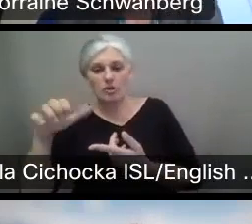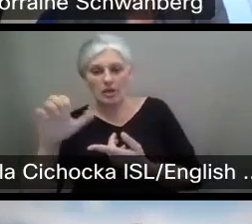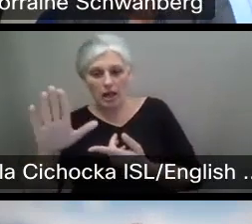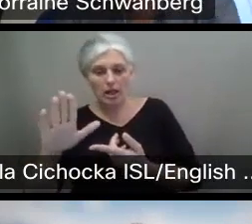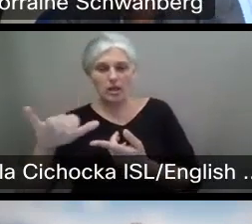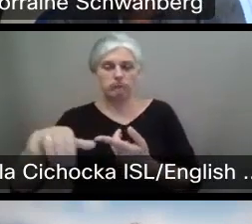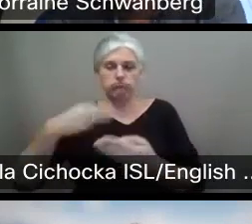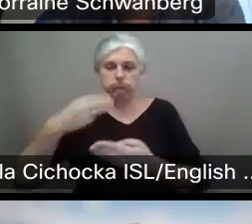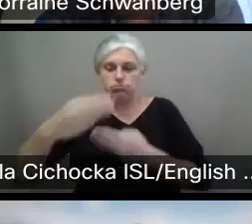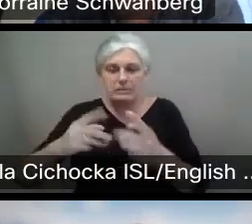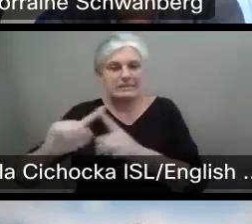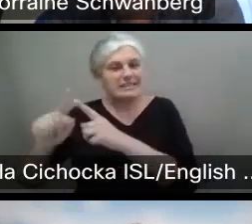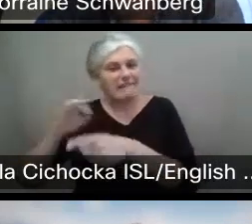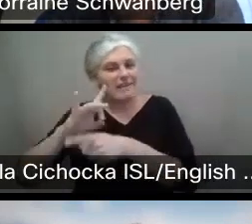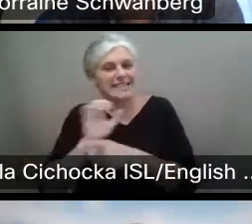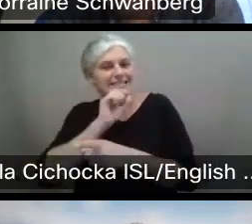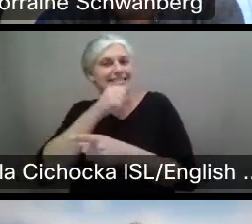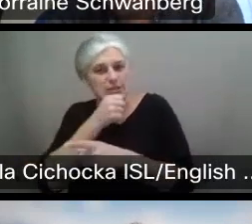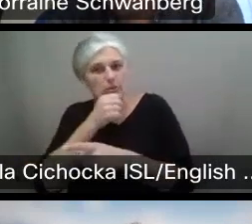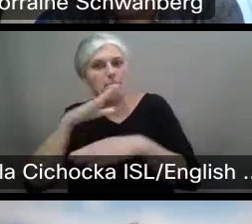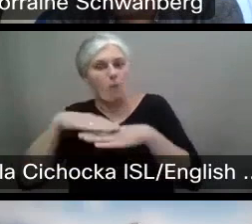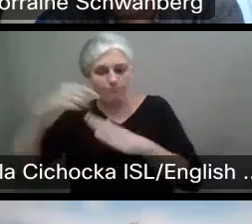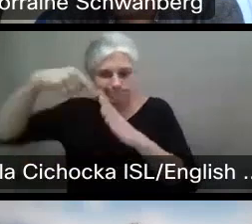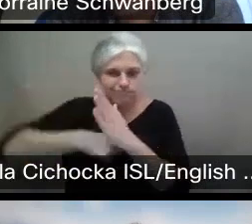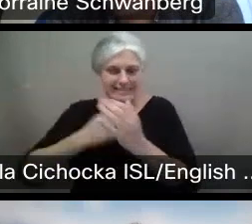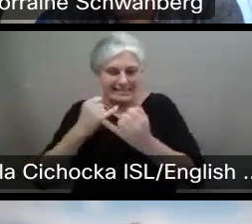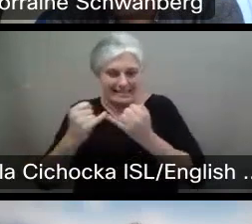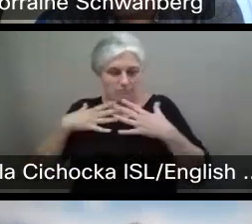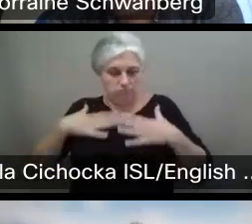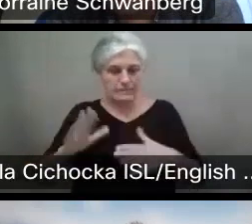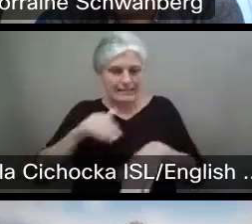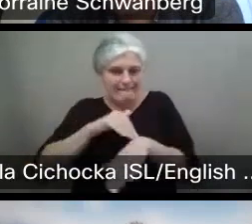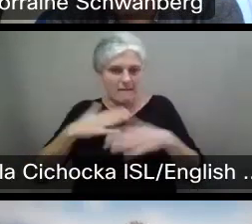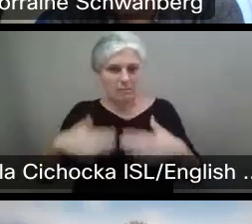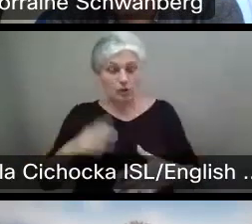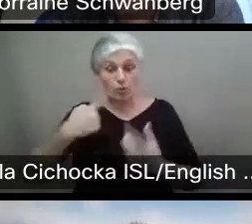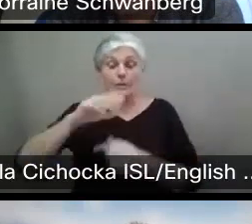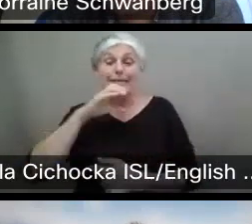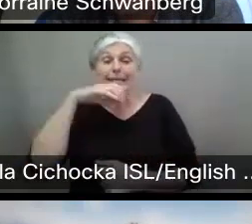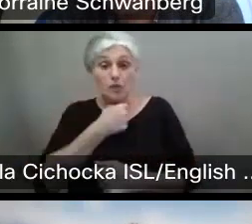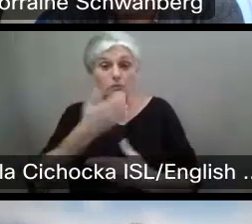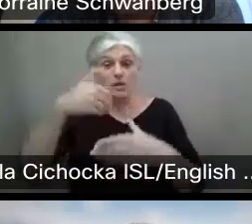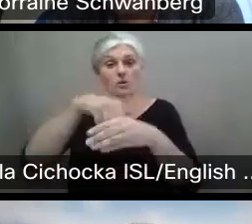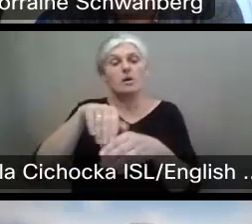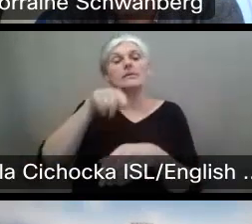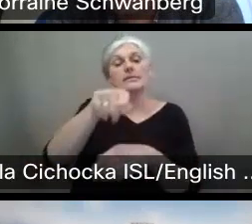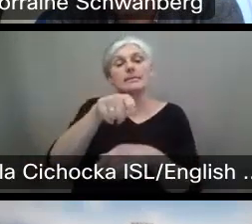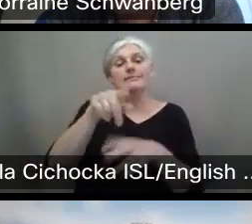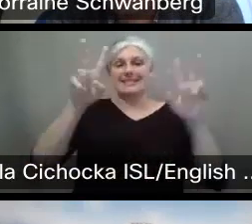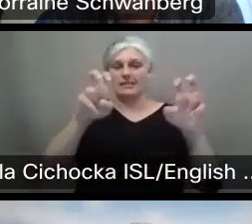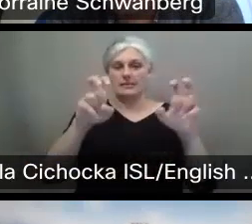radiology, dental procedures, all of these are invasive procedures, and we would assume that all of these are included within this